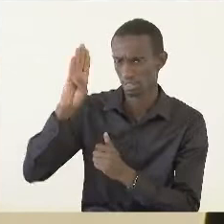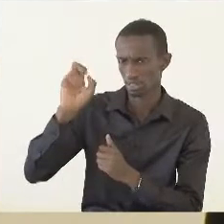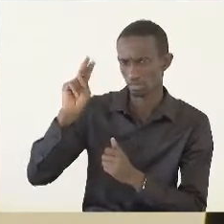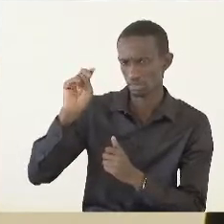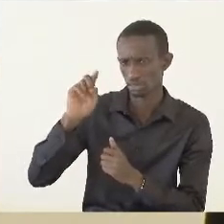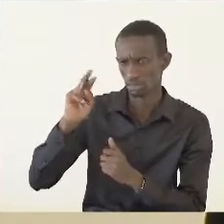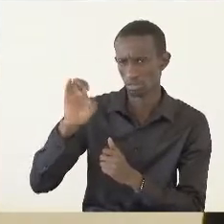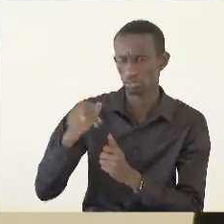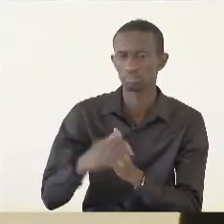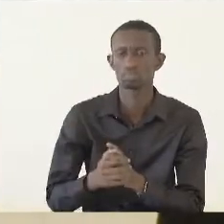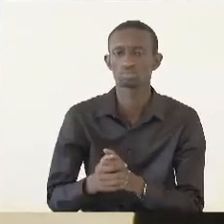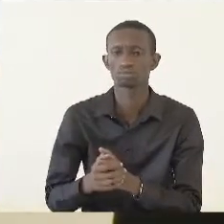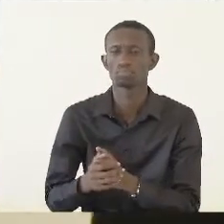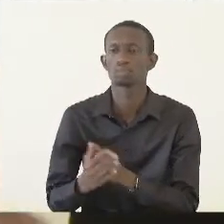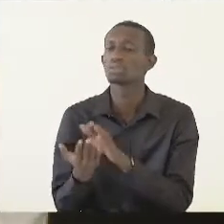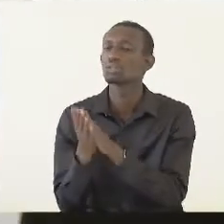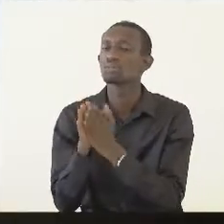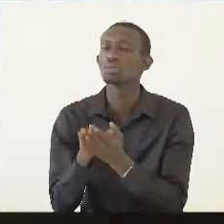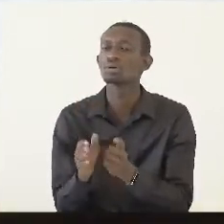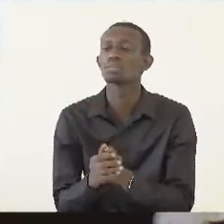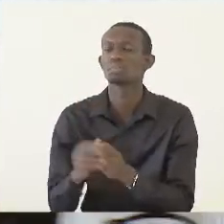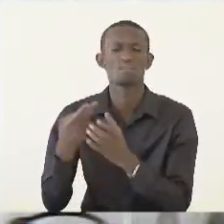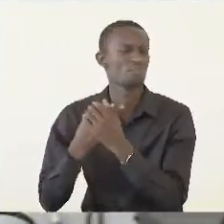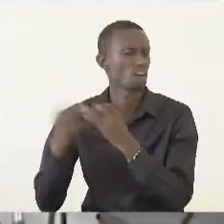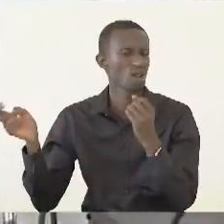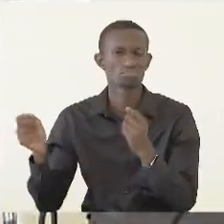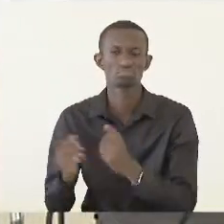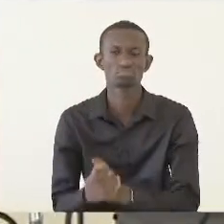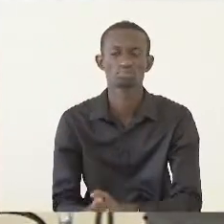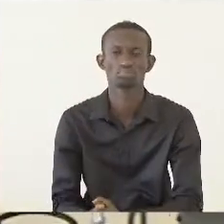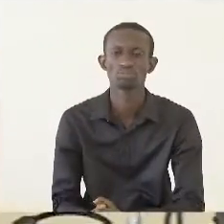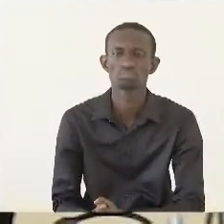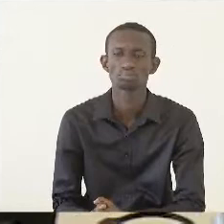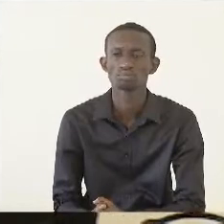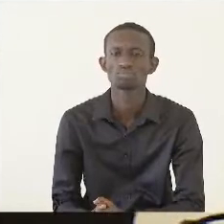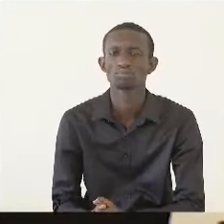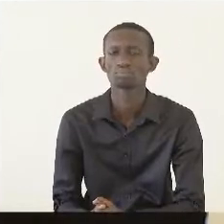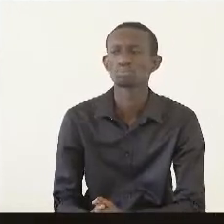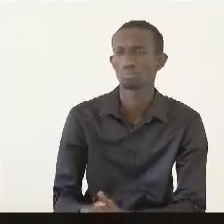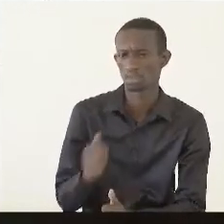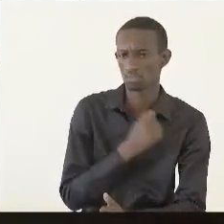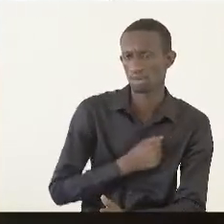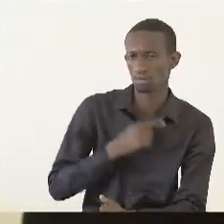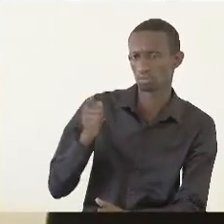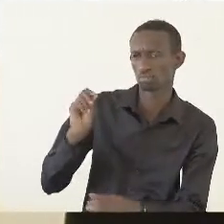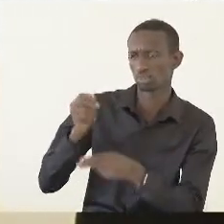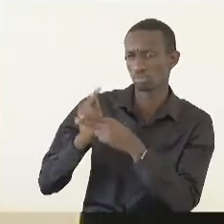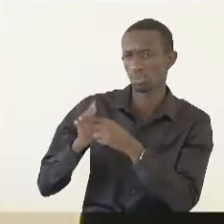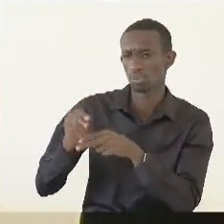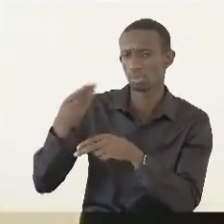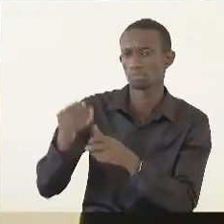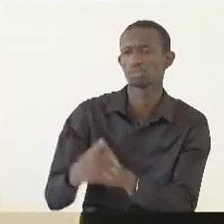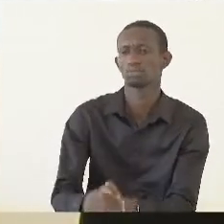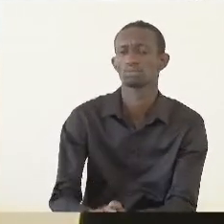carboxylic acid can even be removed. So that is, we can call this one. This